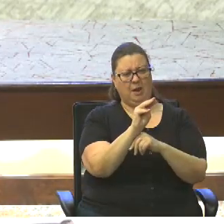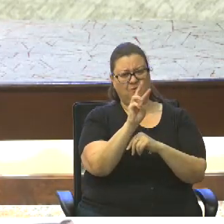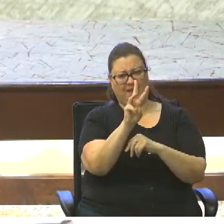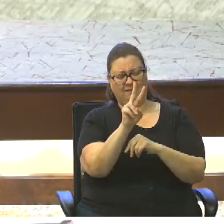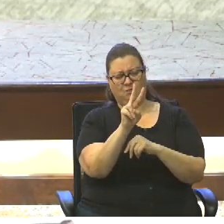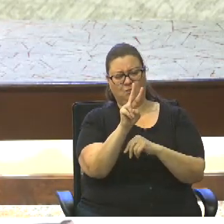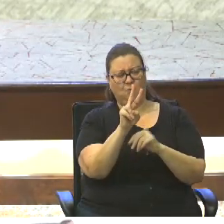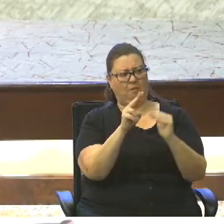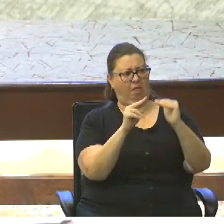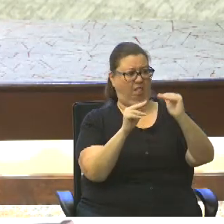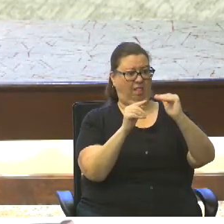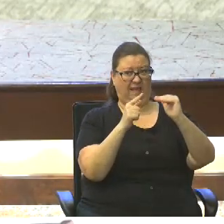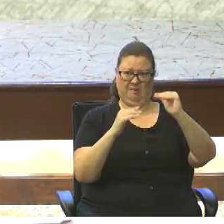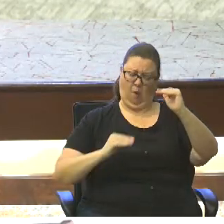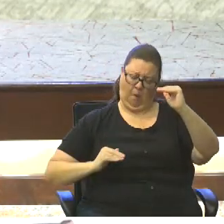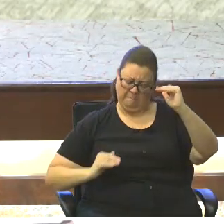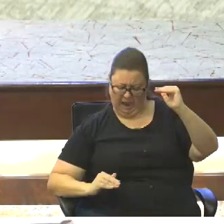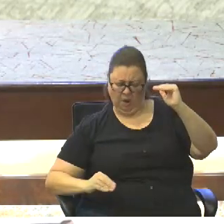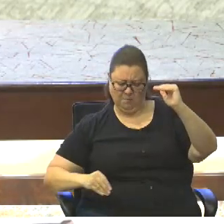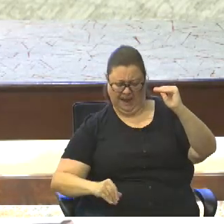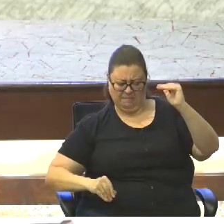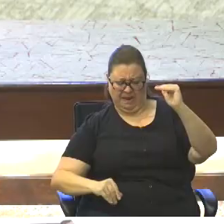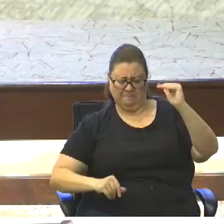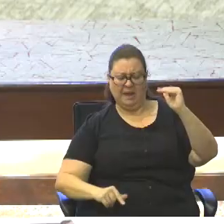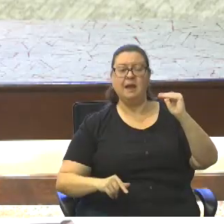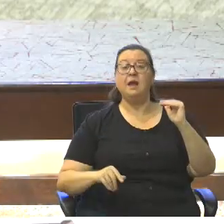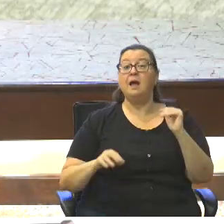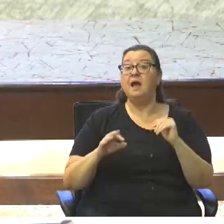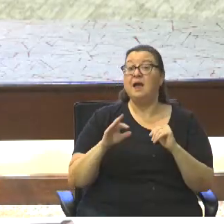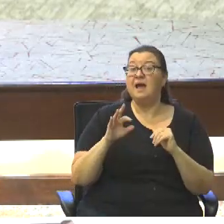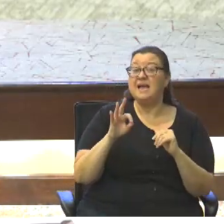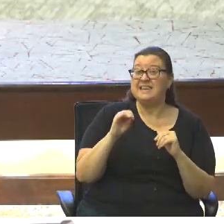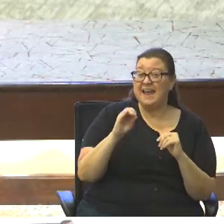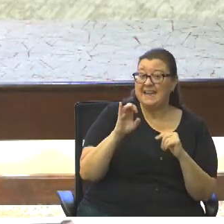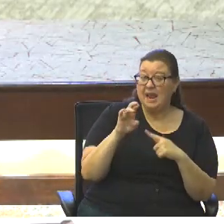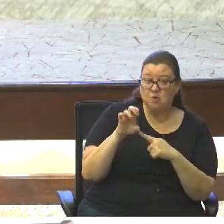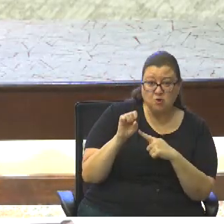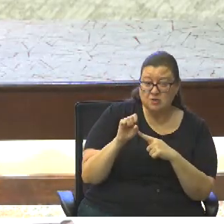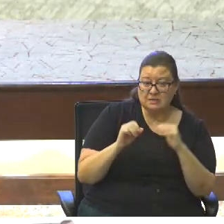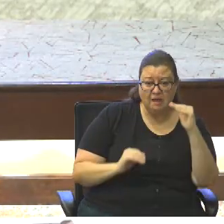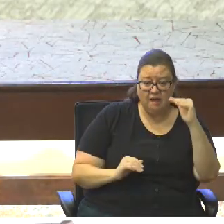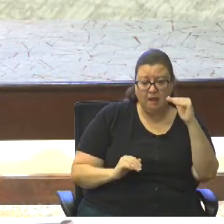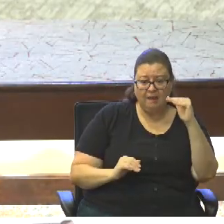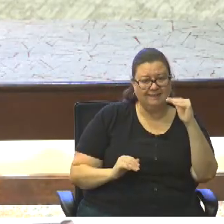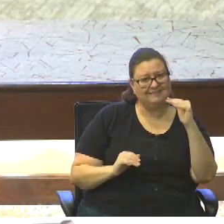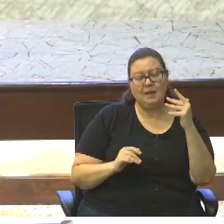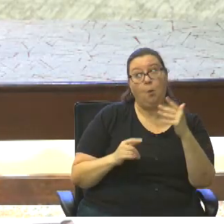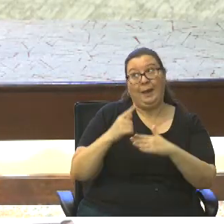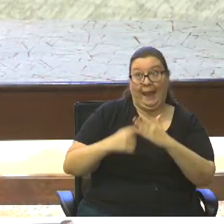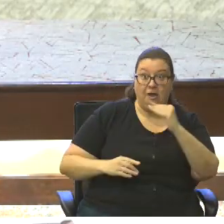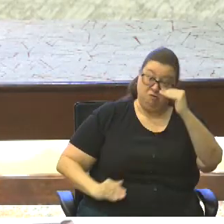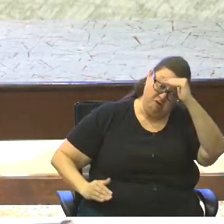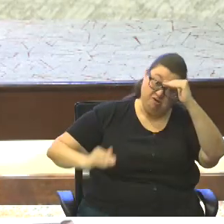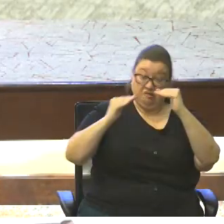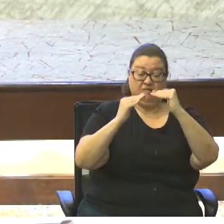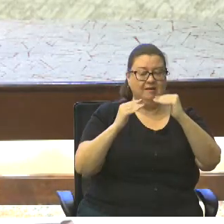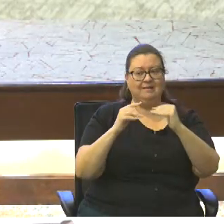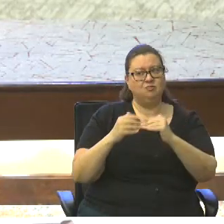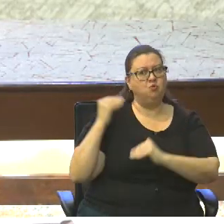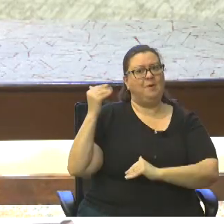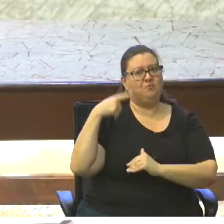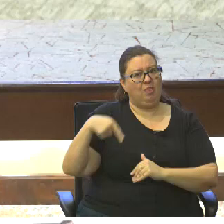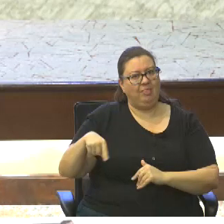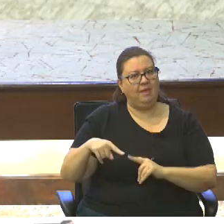though, because to charge them fair market value rent for 90 acres is probably not going to be practical. The other